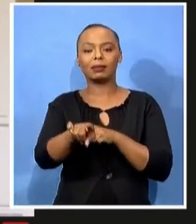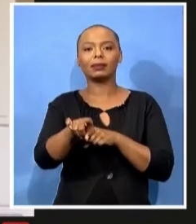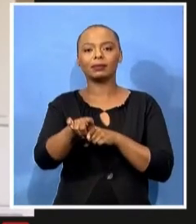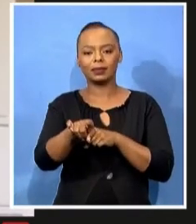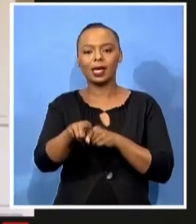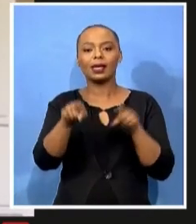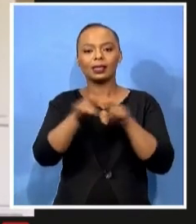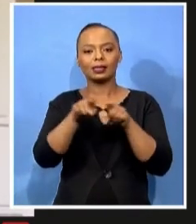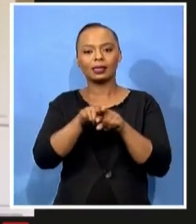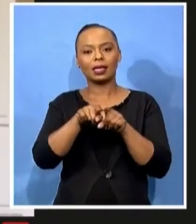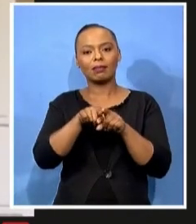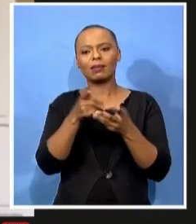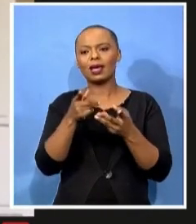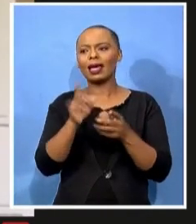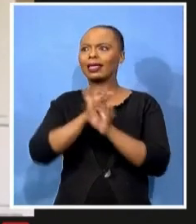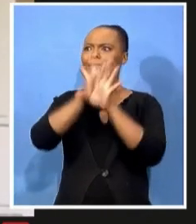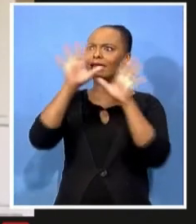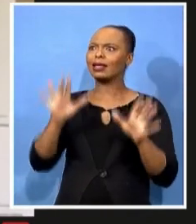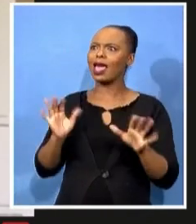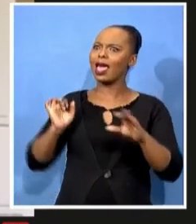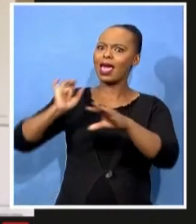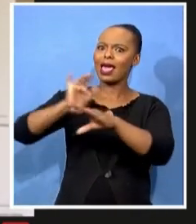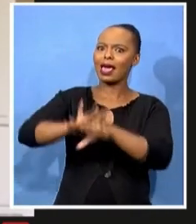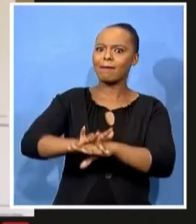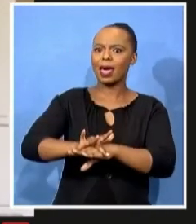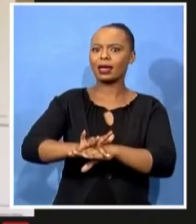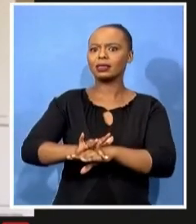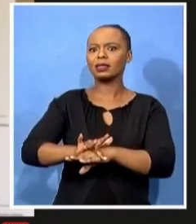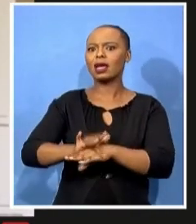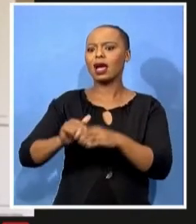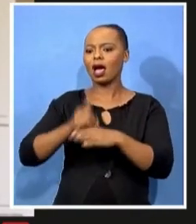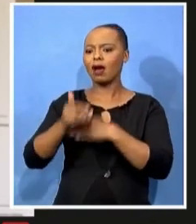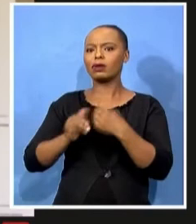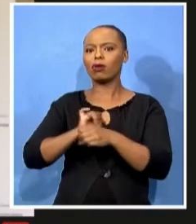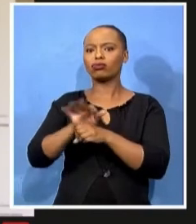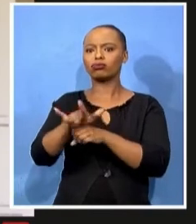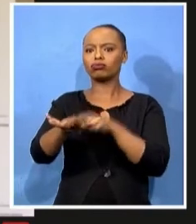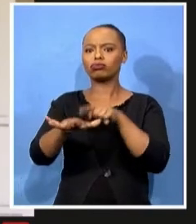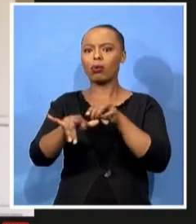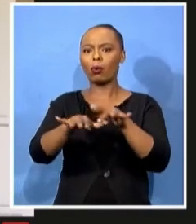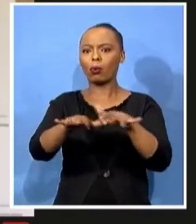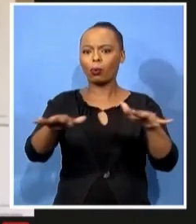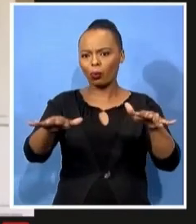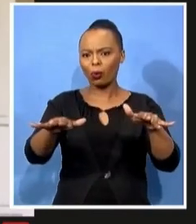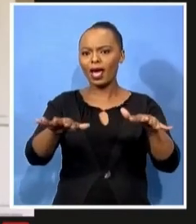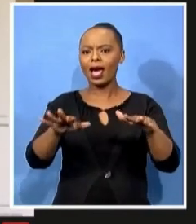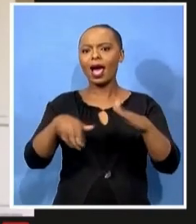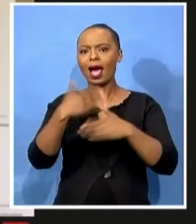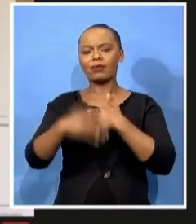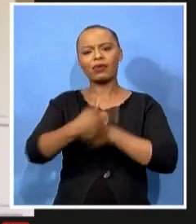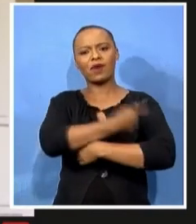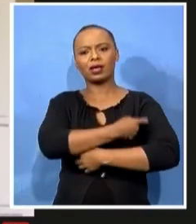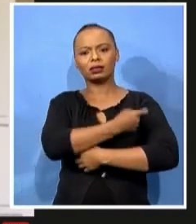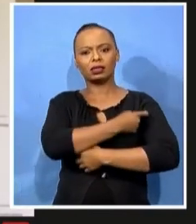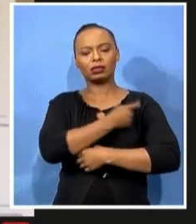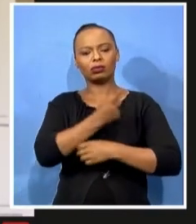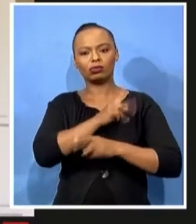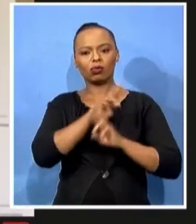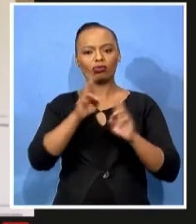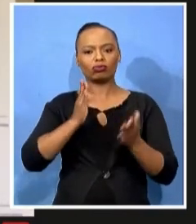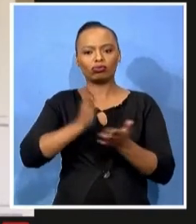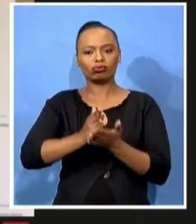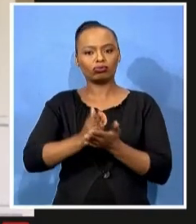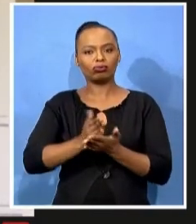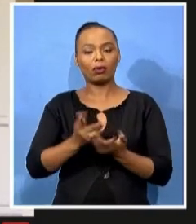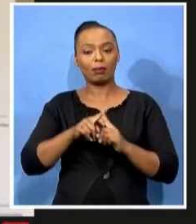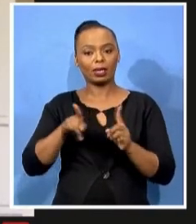be of the vaccines, and so all of that work is underway, is being dealt with at the level of